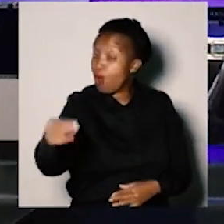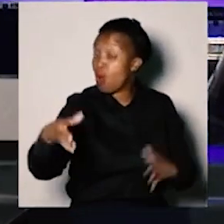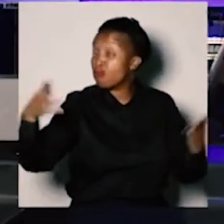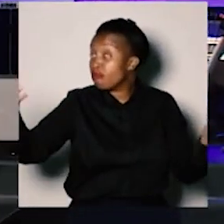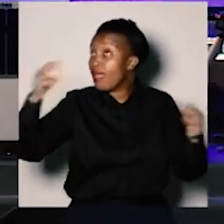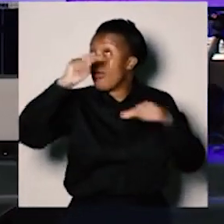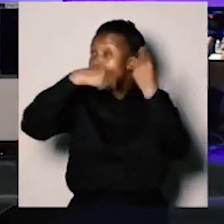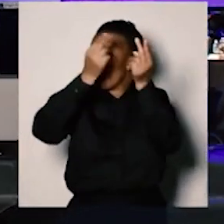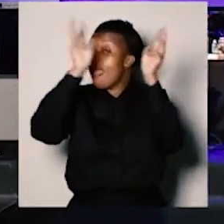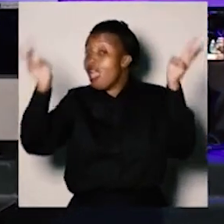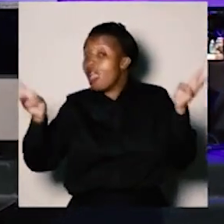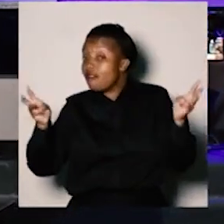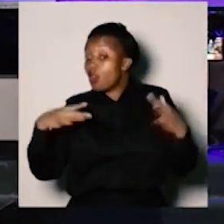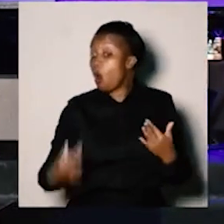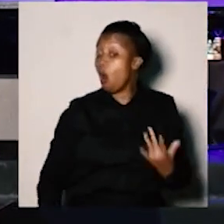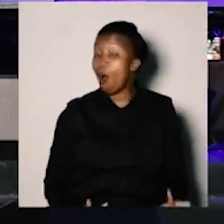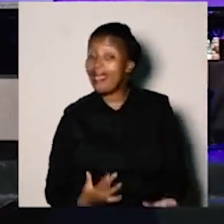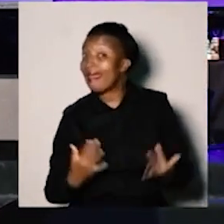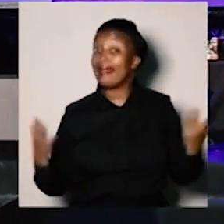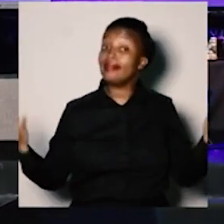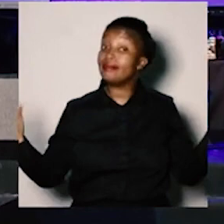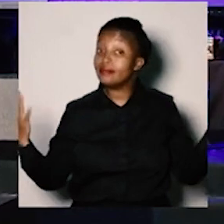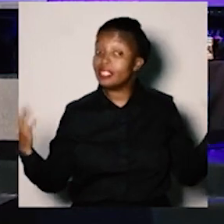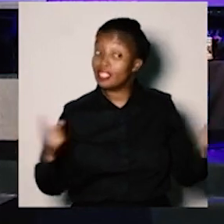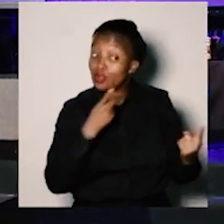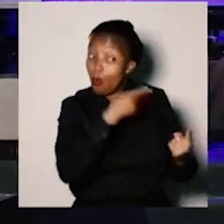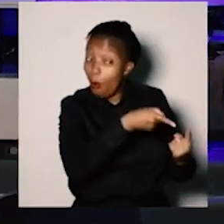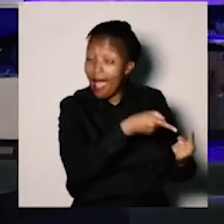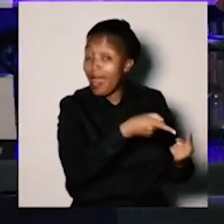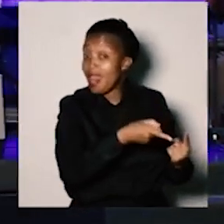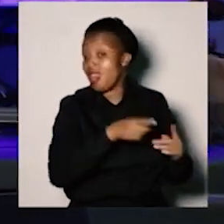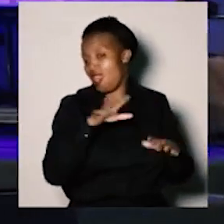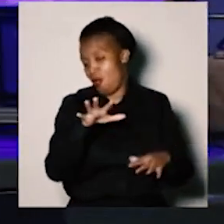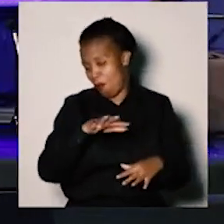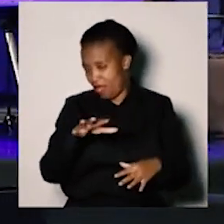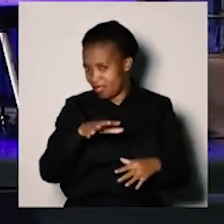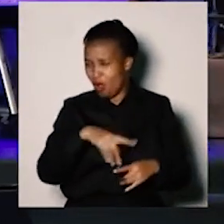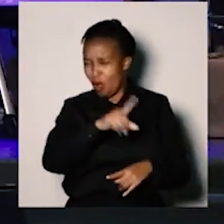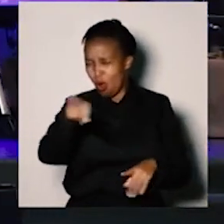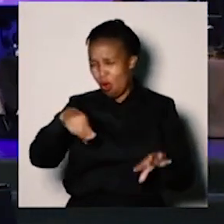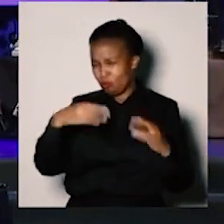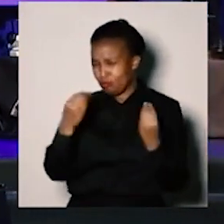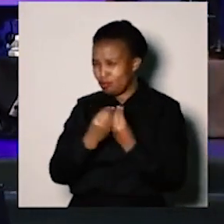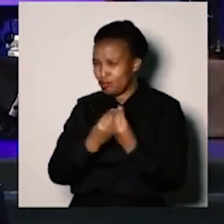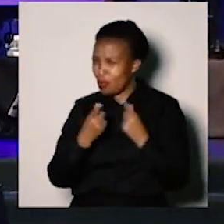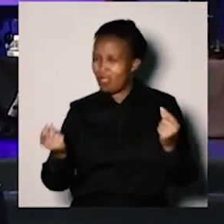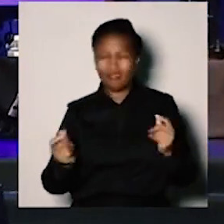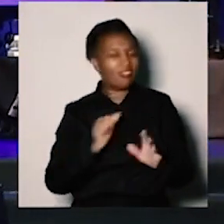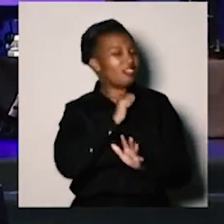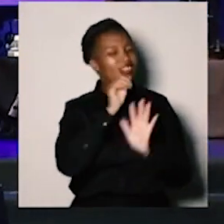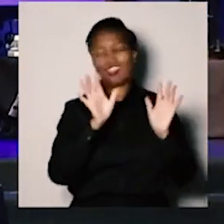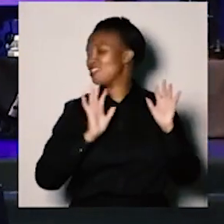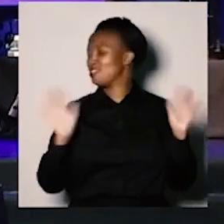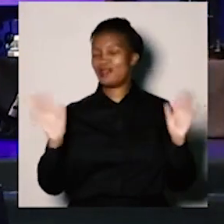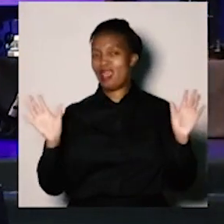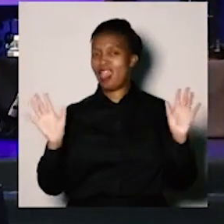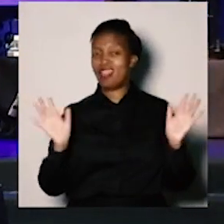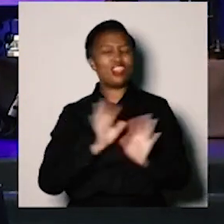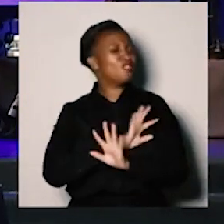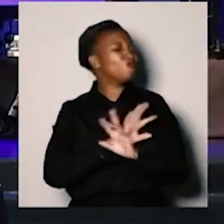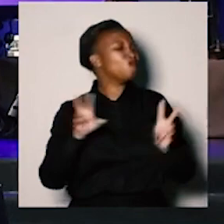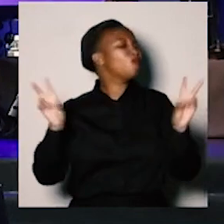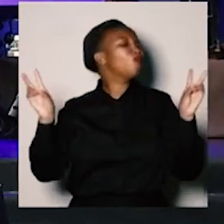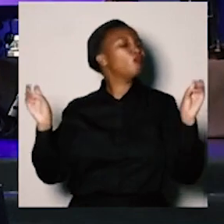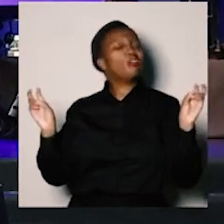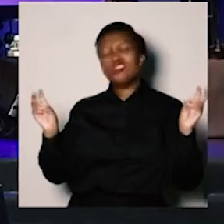to hell, one of the two places. And there, everything we have on earth doesn't matter. There's no issue what